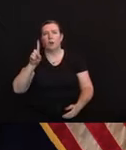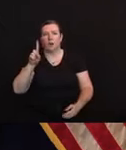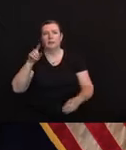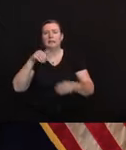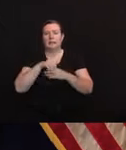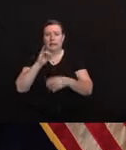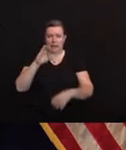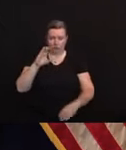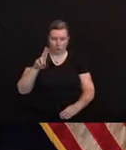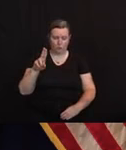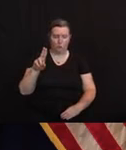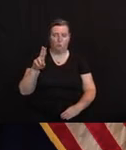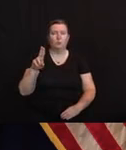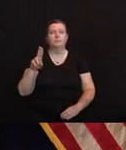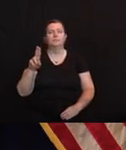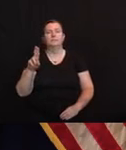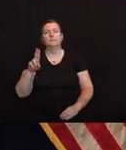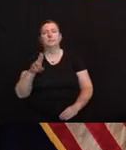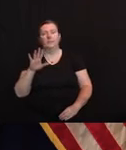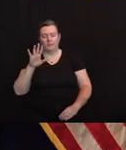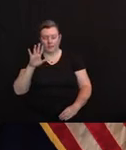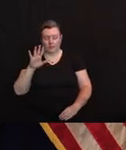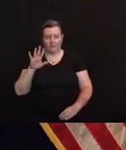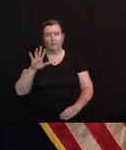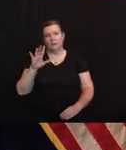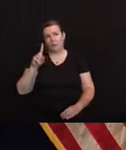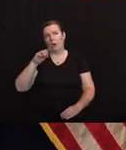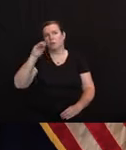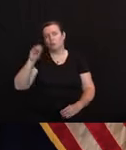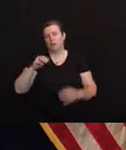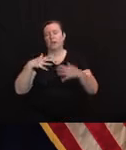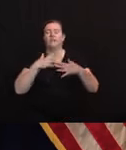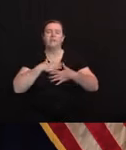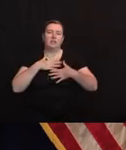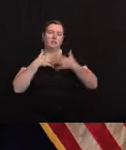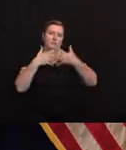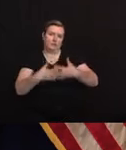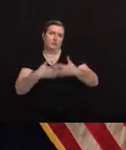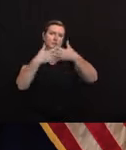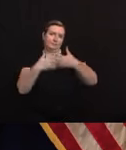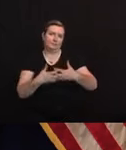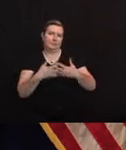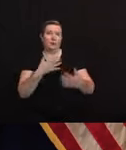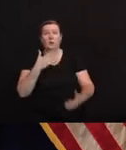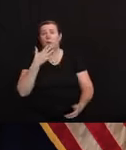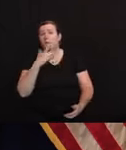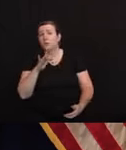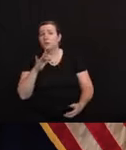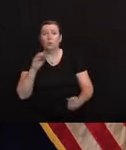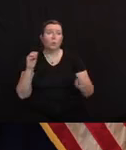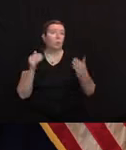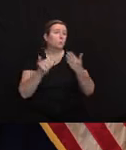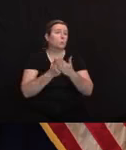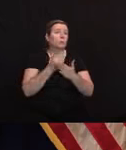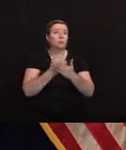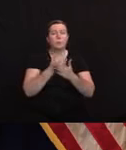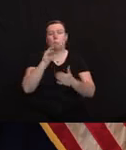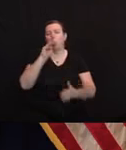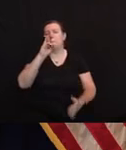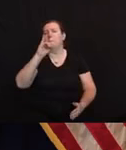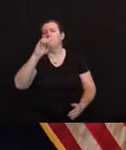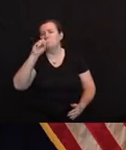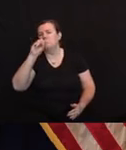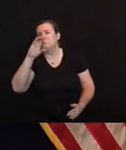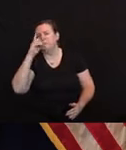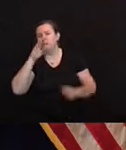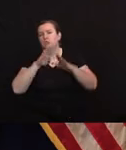with 51% of those on ventilators. Fortunately, there are no new reports of multisystem